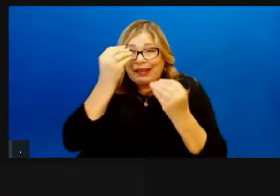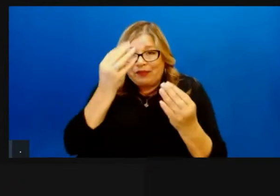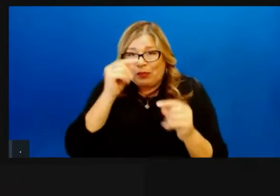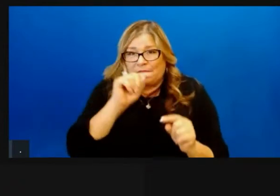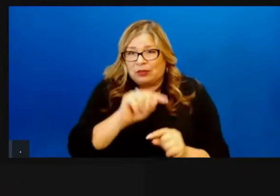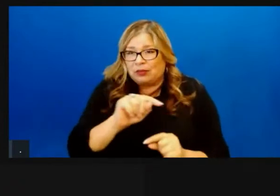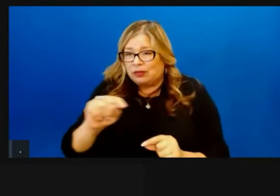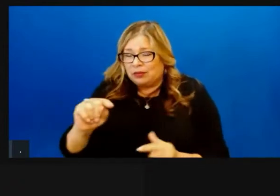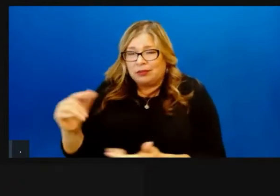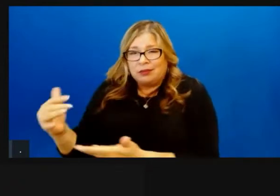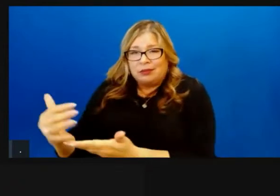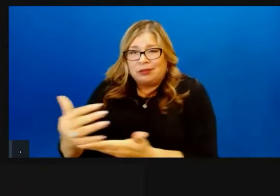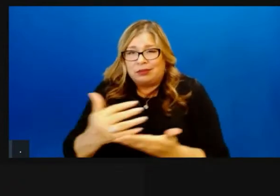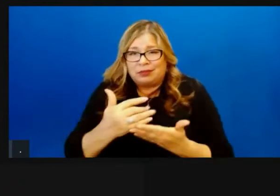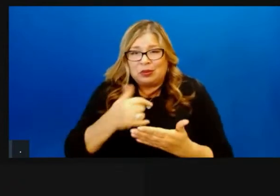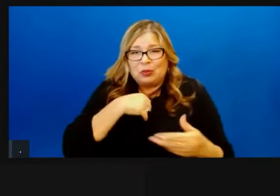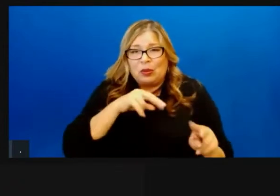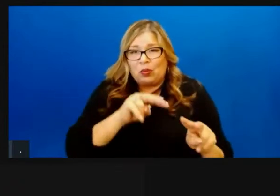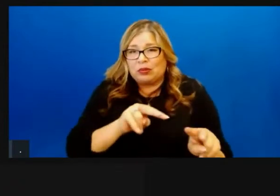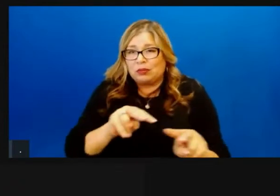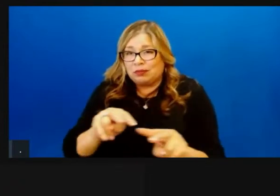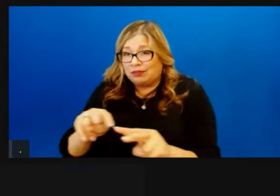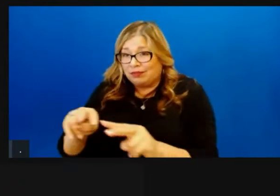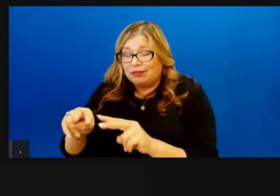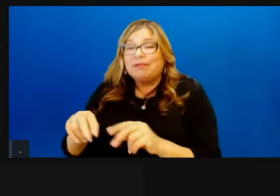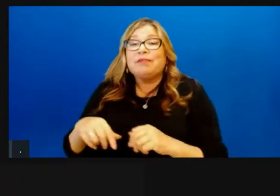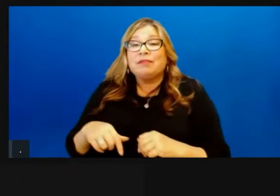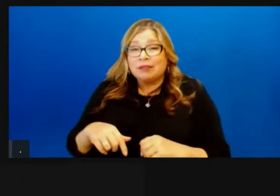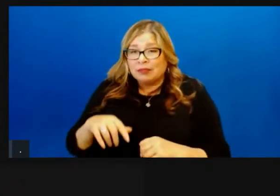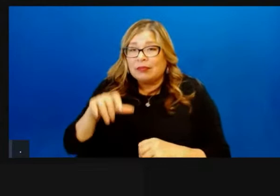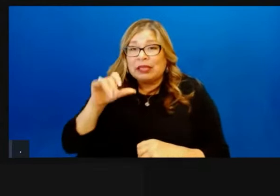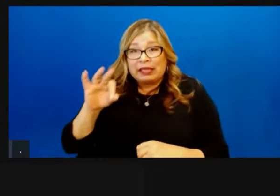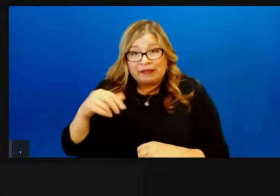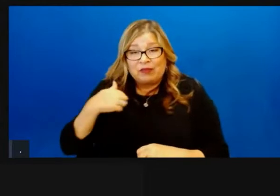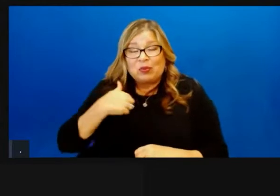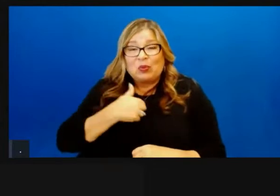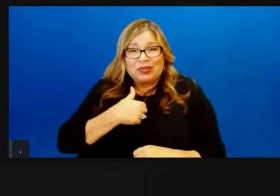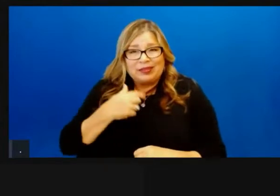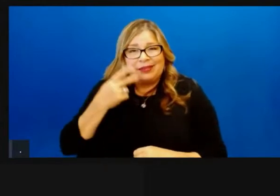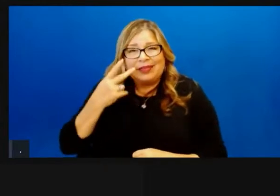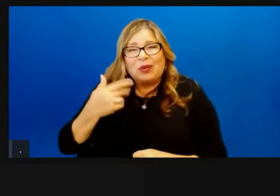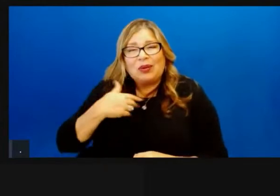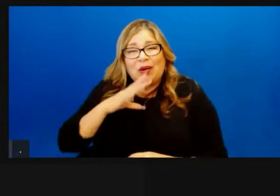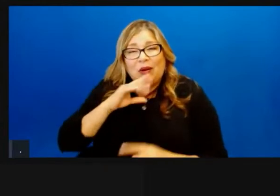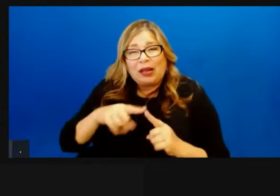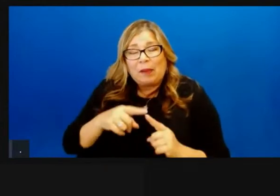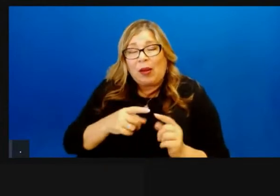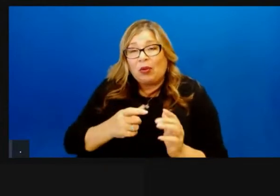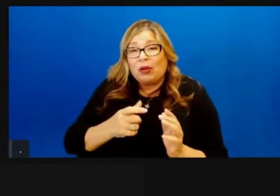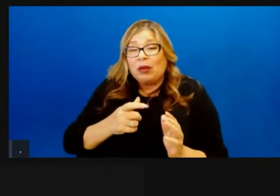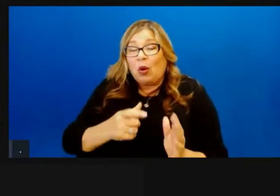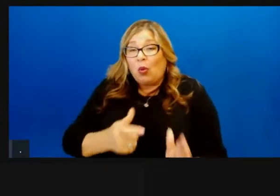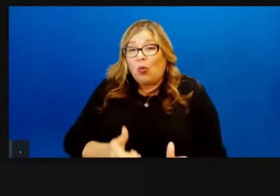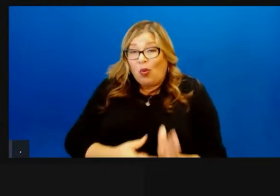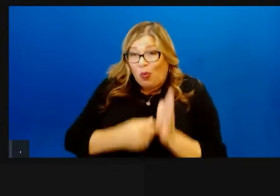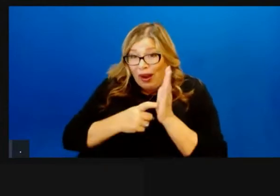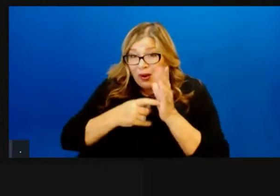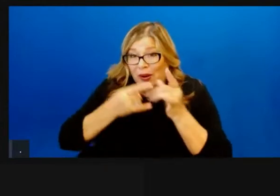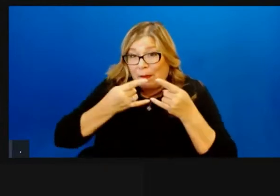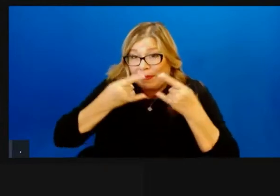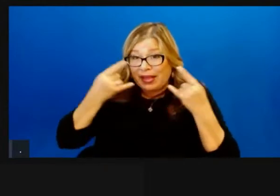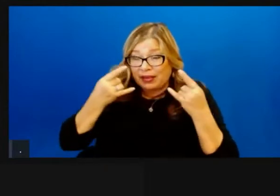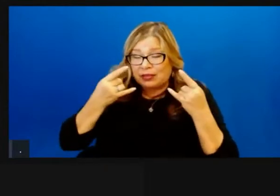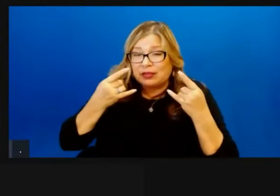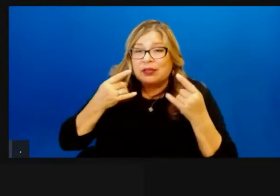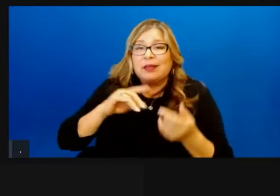from a requirement to a strong recommendation, and I keep saying it that way because it's important to understand that we're not lifting a